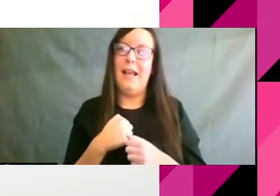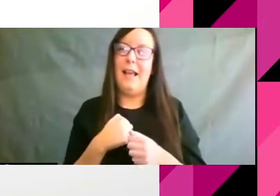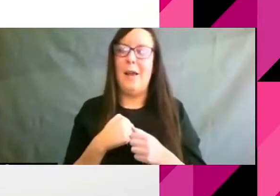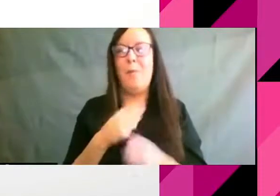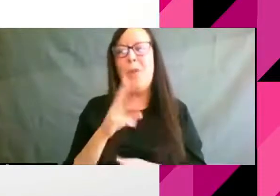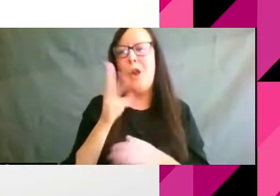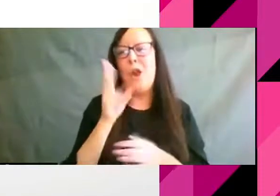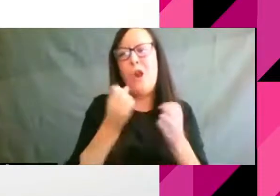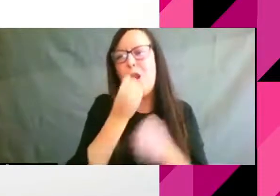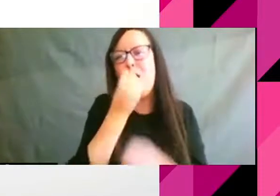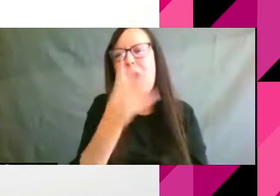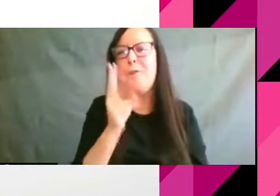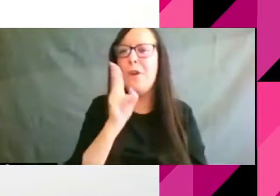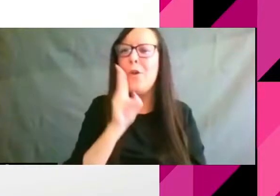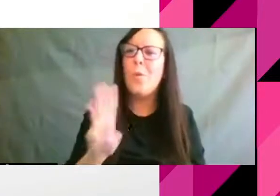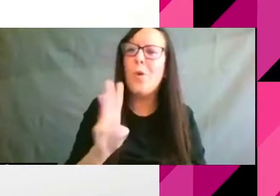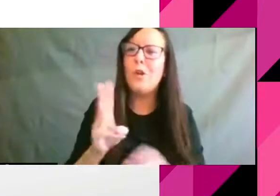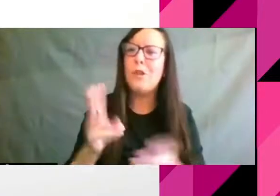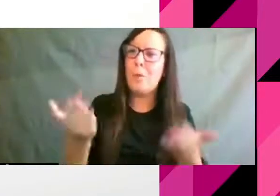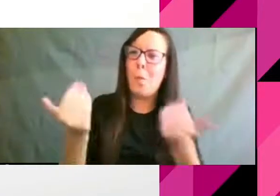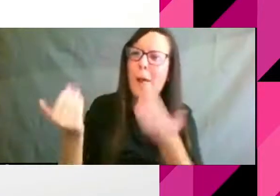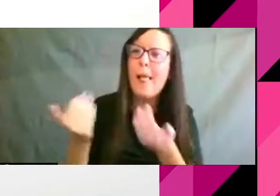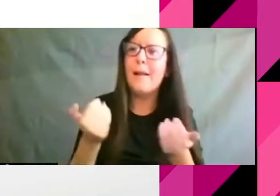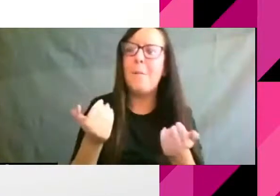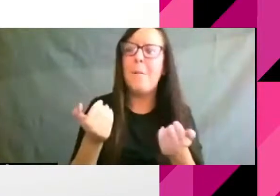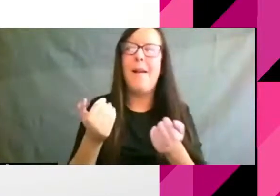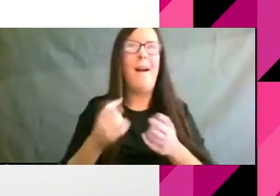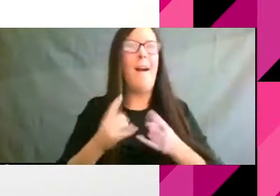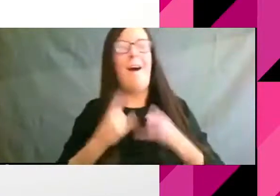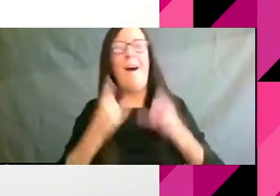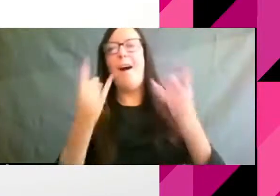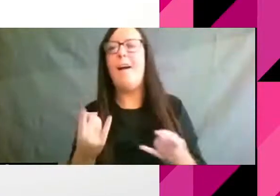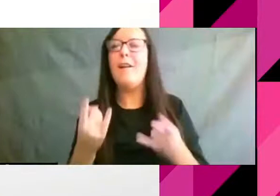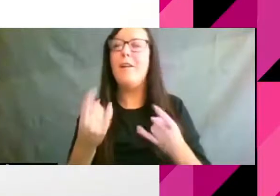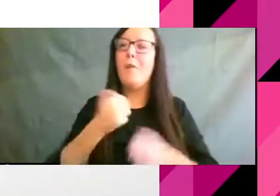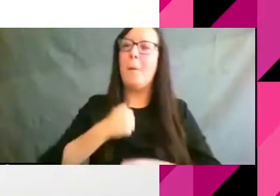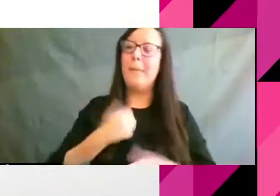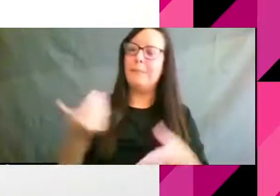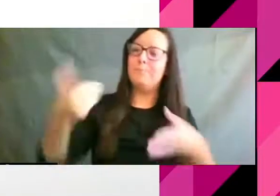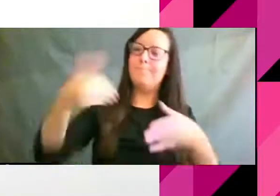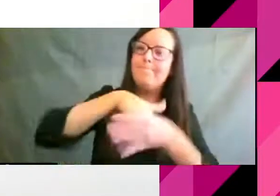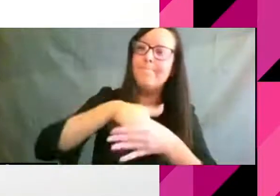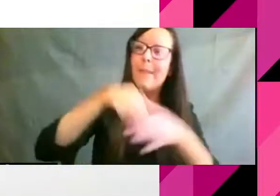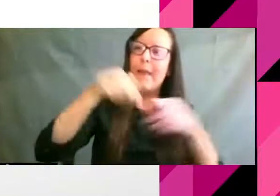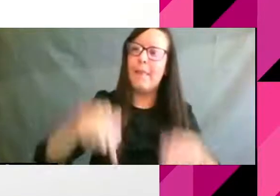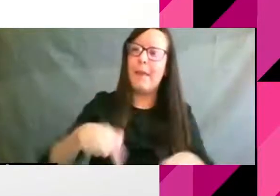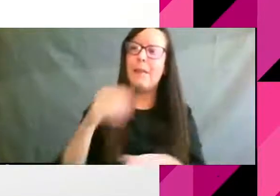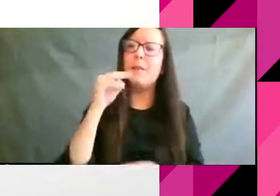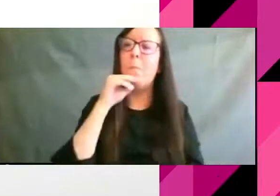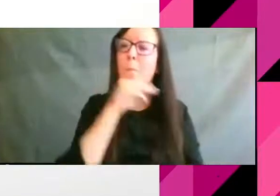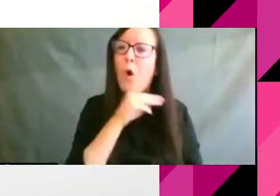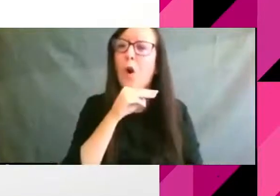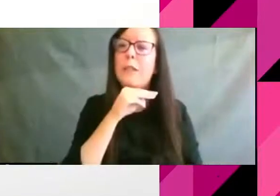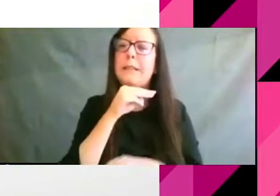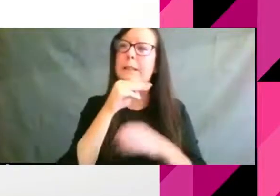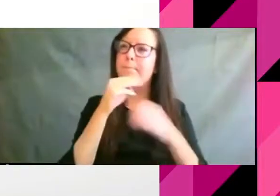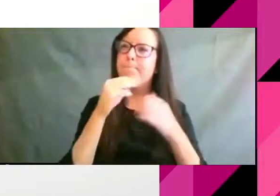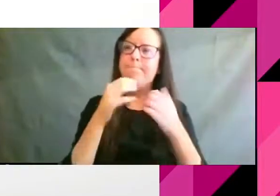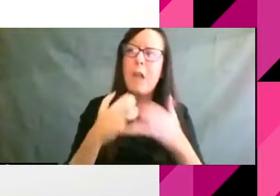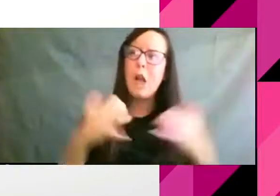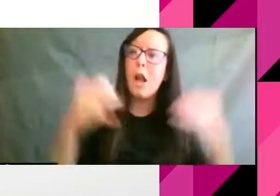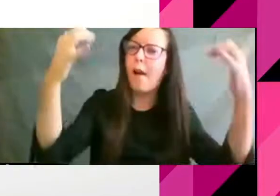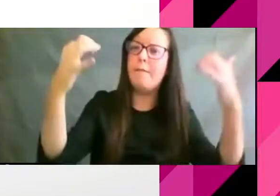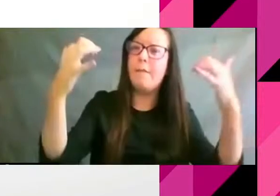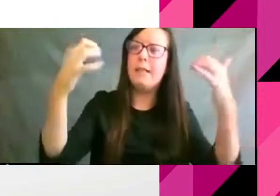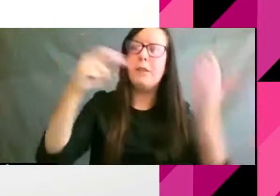welcome. For me, it's a great honor to participate in this important Congress or conference